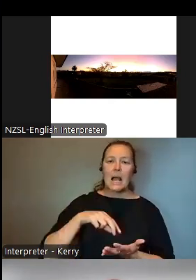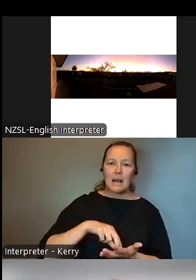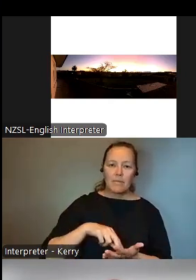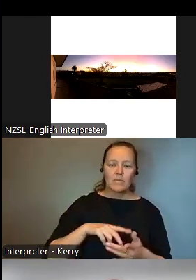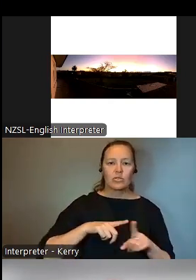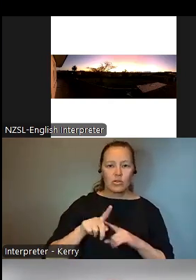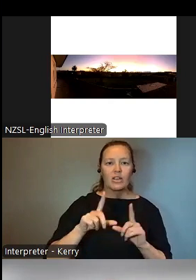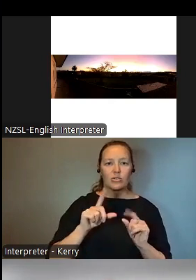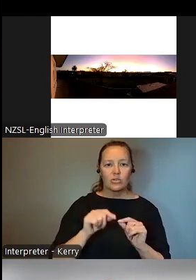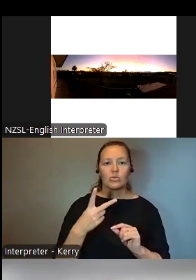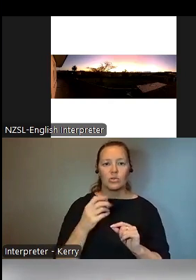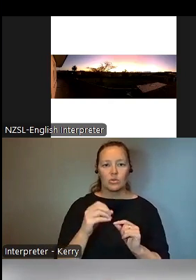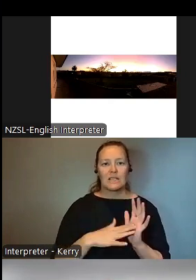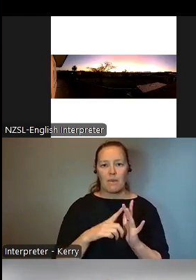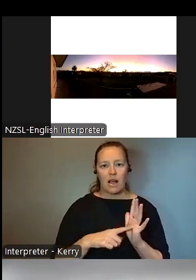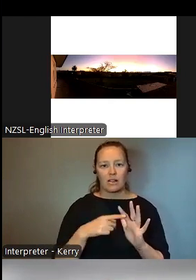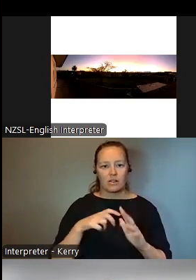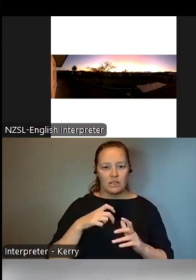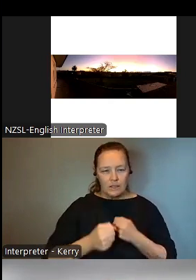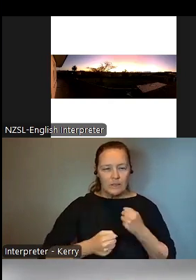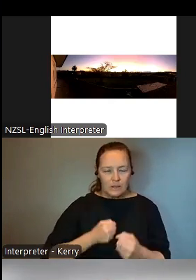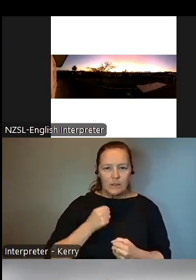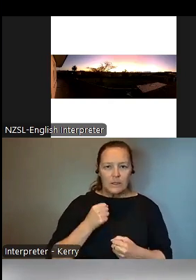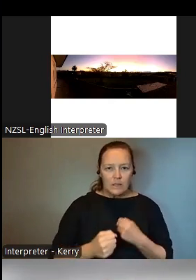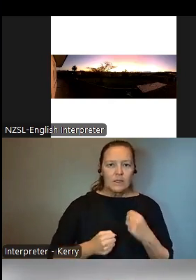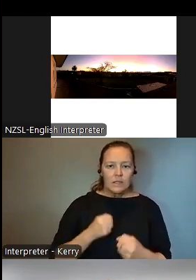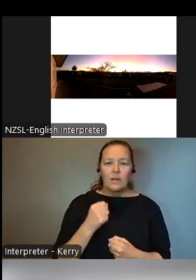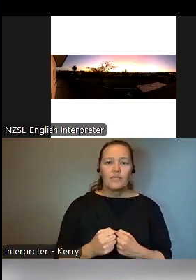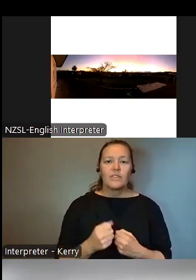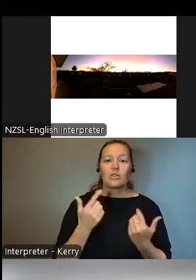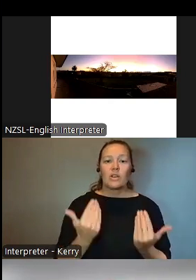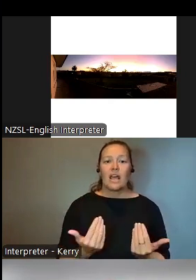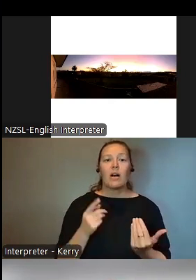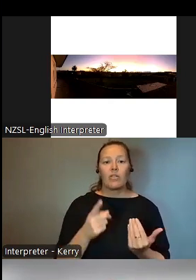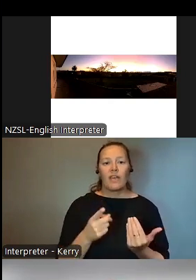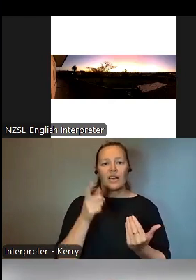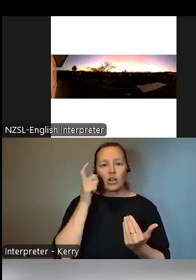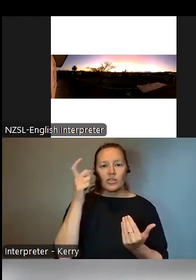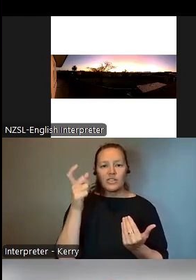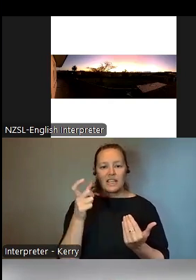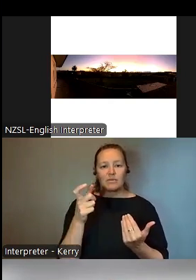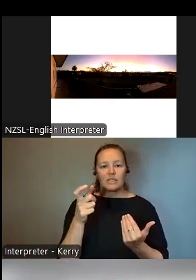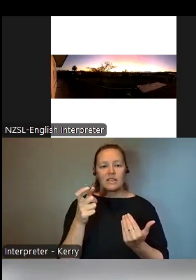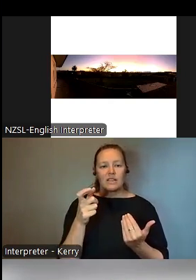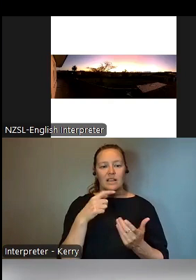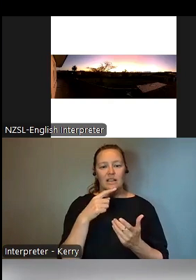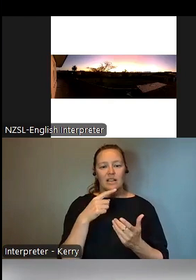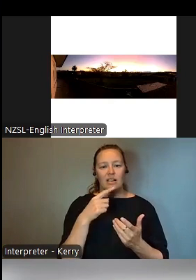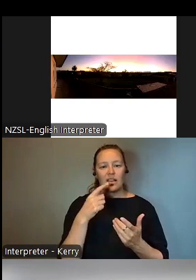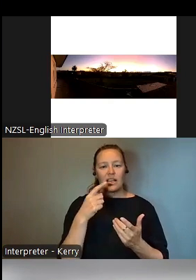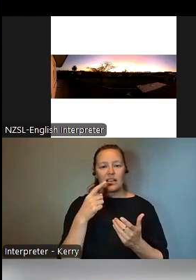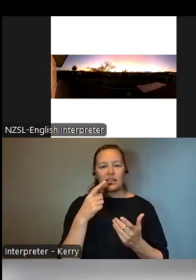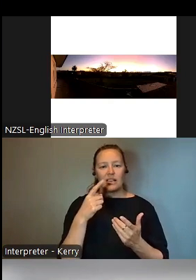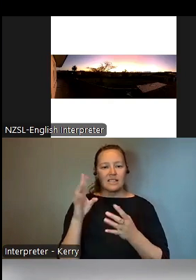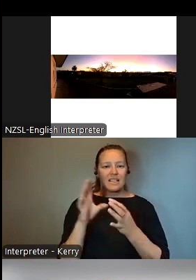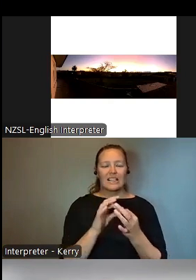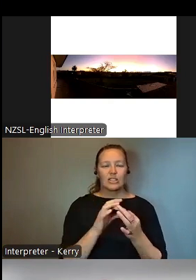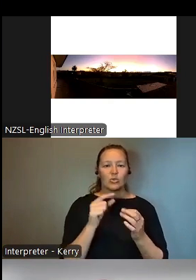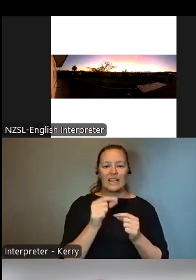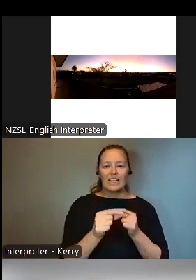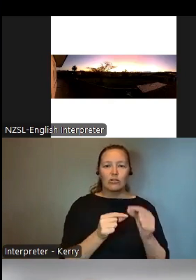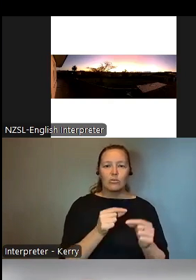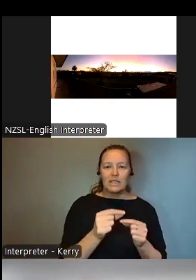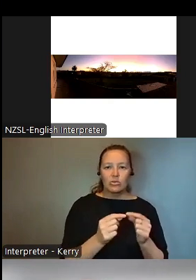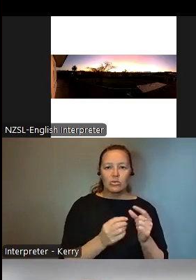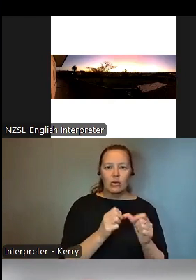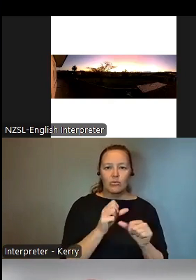20 miles. And what it's come to represent is the idea of incremental progress. Rather than opening the door of the